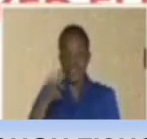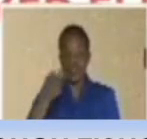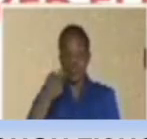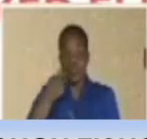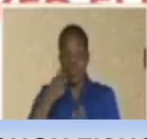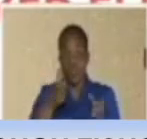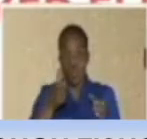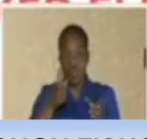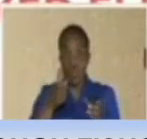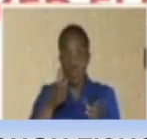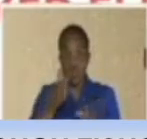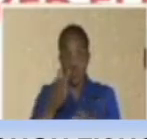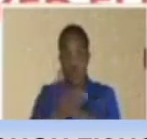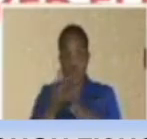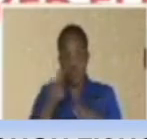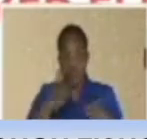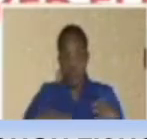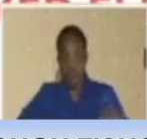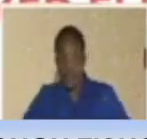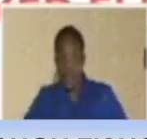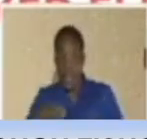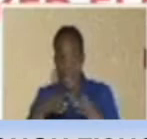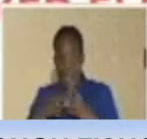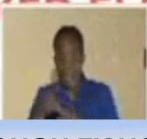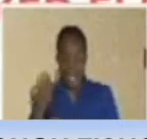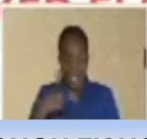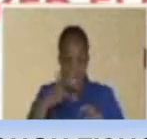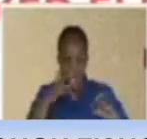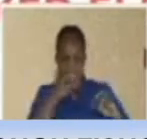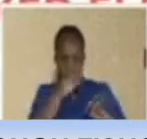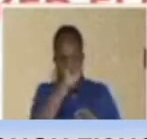investigation by the relevant authorities,